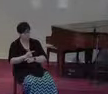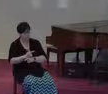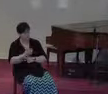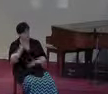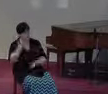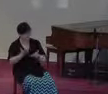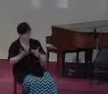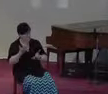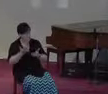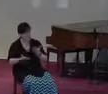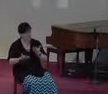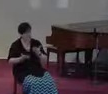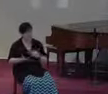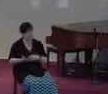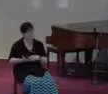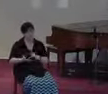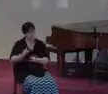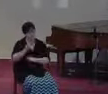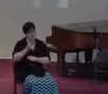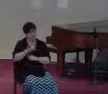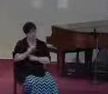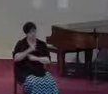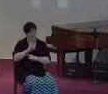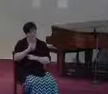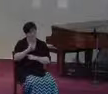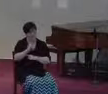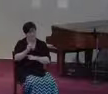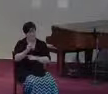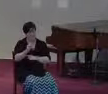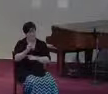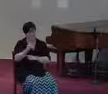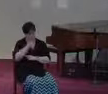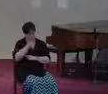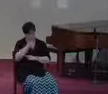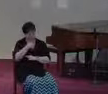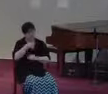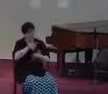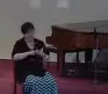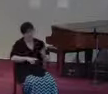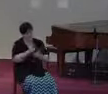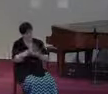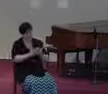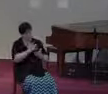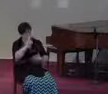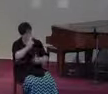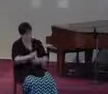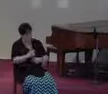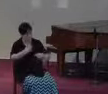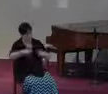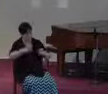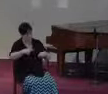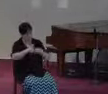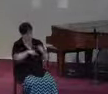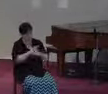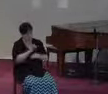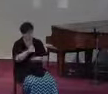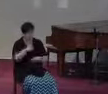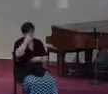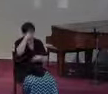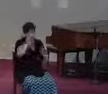may have been the mother of John and James. And I've read some very compelling arguments for it. I think it's entirely possible. I'm just not